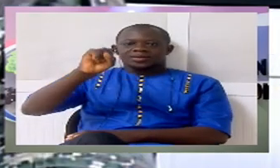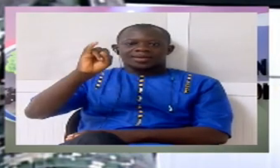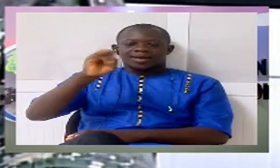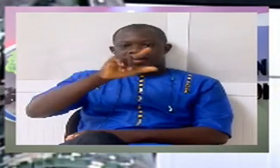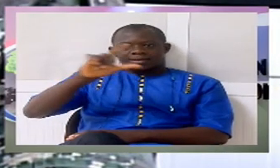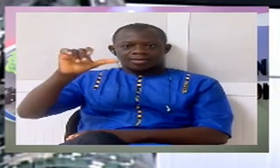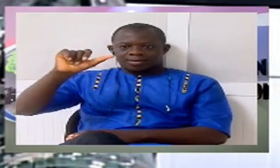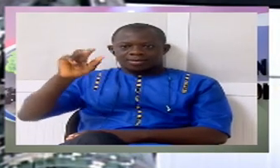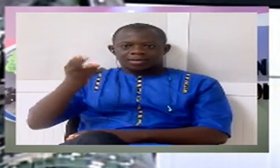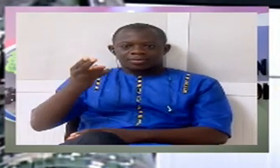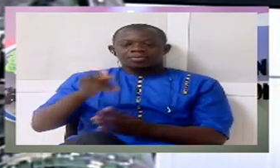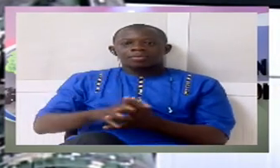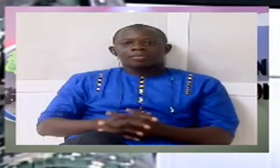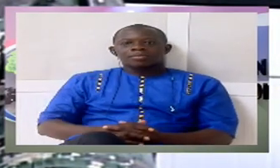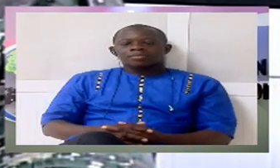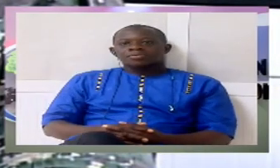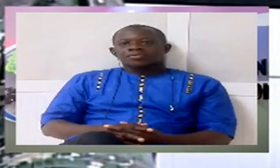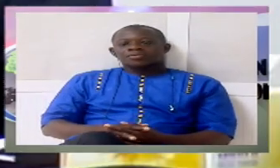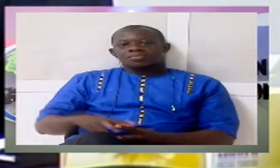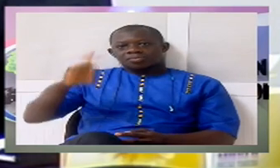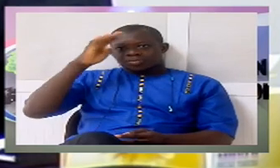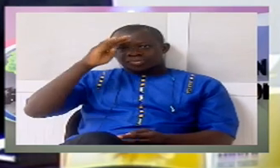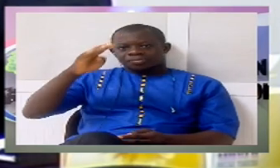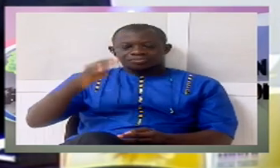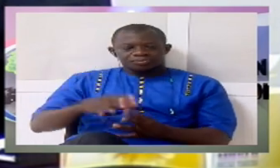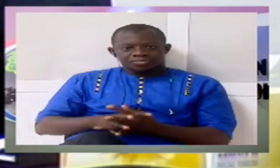Mr. Sillah, nyung la dalalat. Thank you. Thank you.